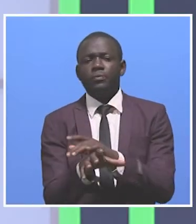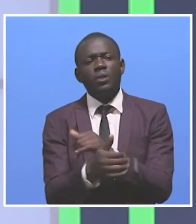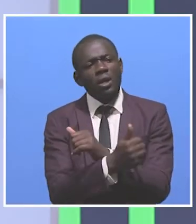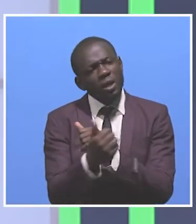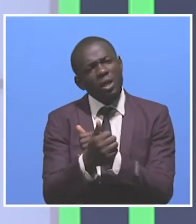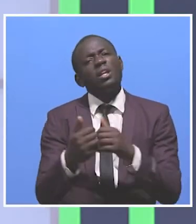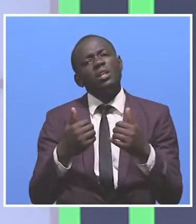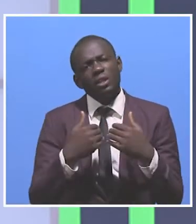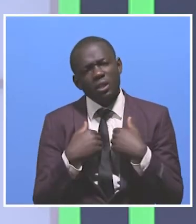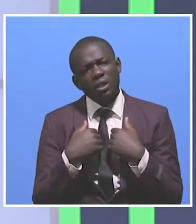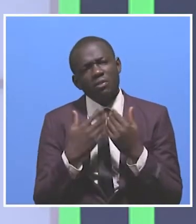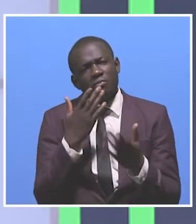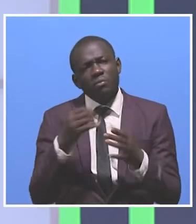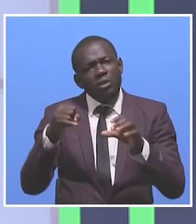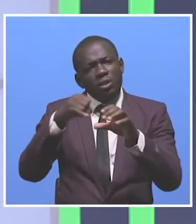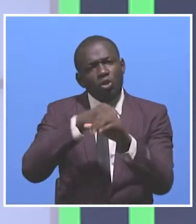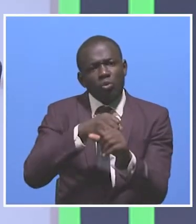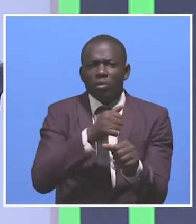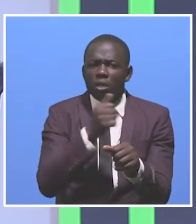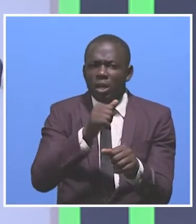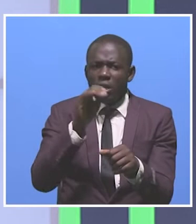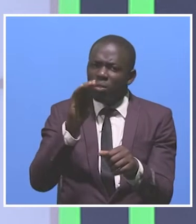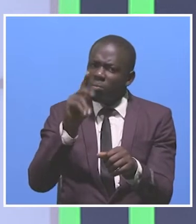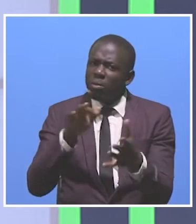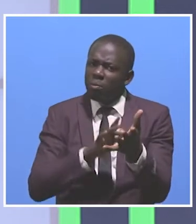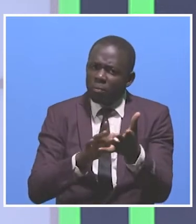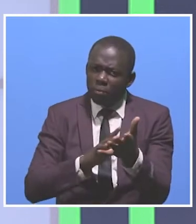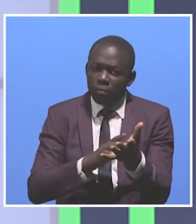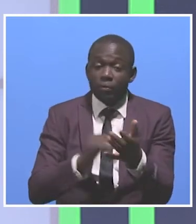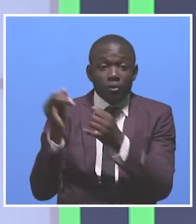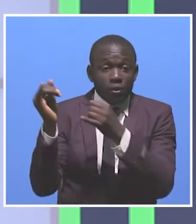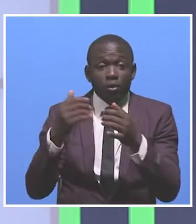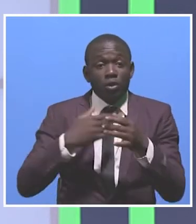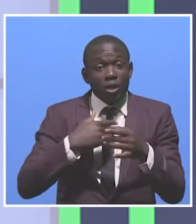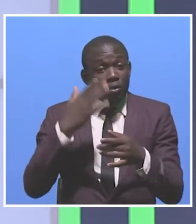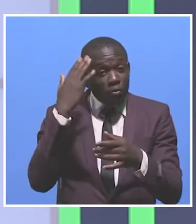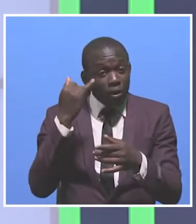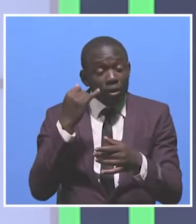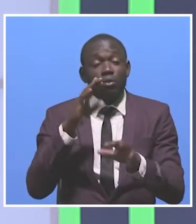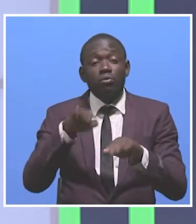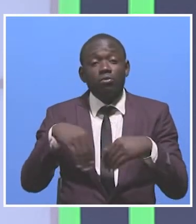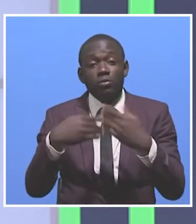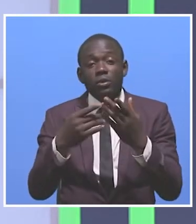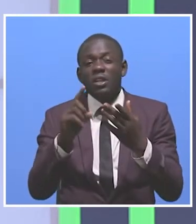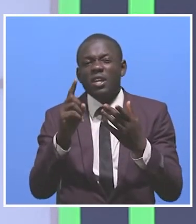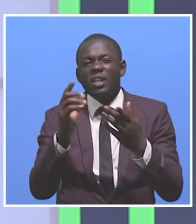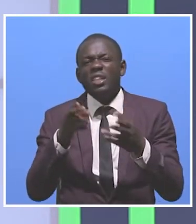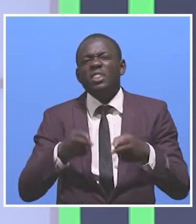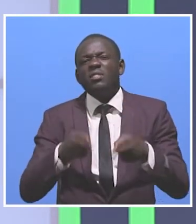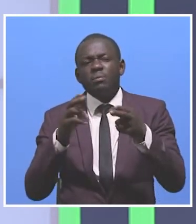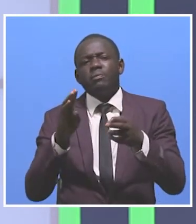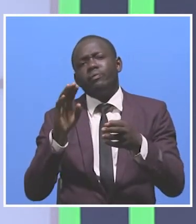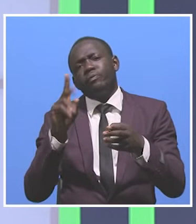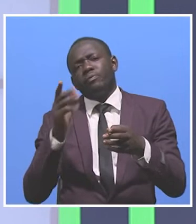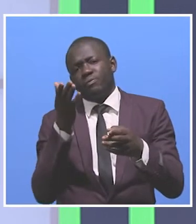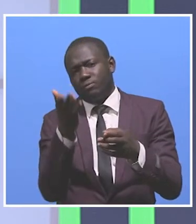supplements, including some other BP medications which are introduced as early as the first high BP reading